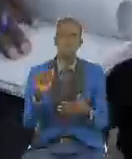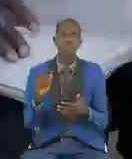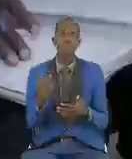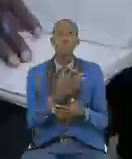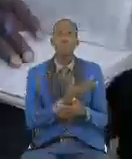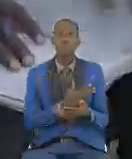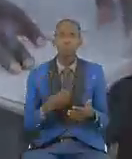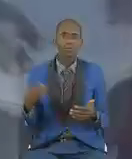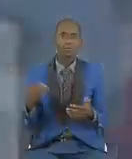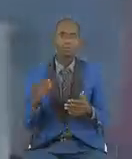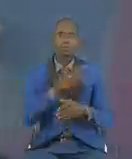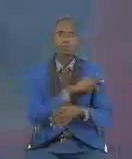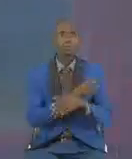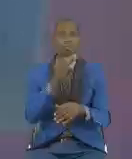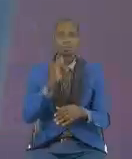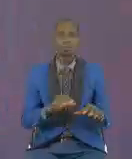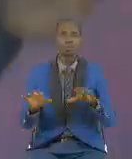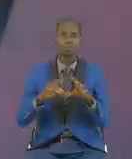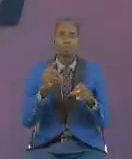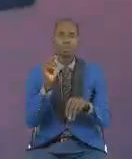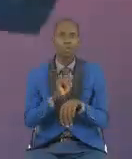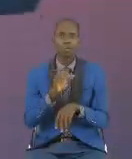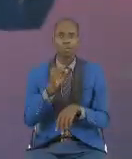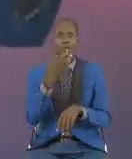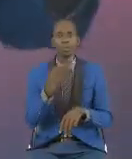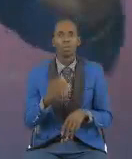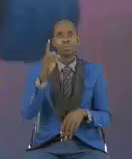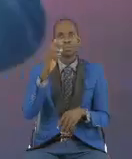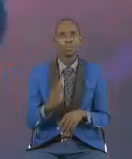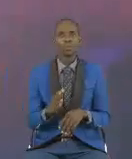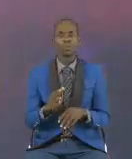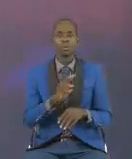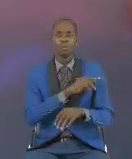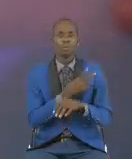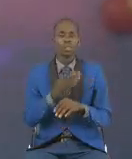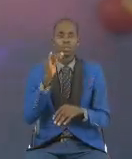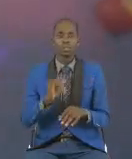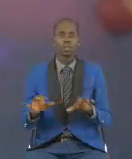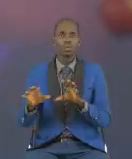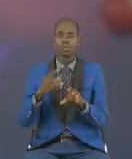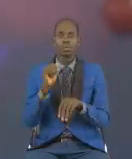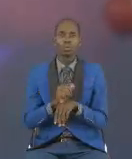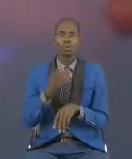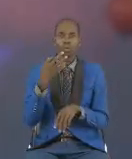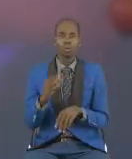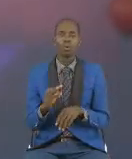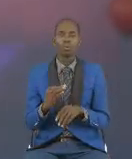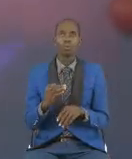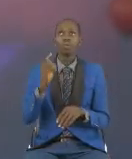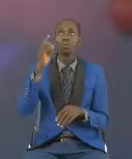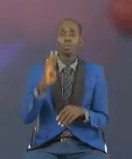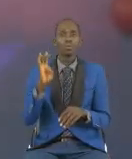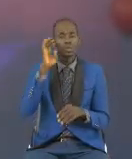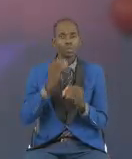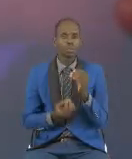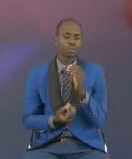the word of God. Mightily grew the word of God. It grew in the heart of